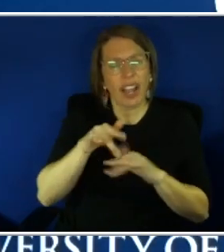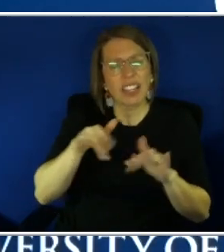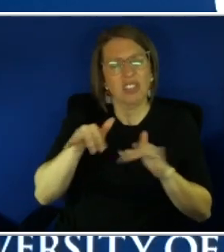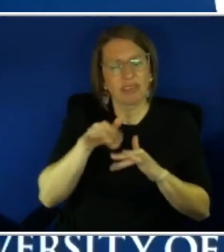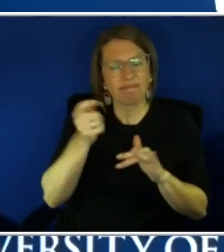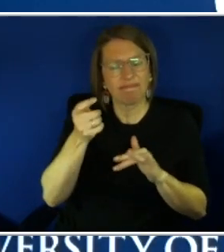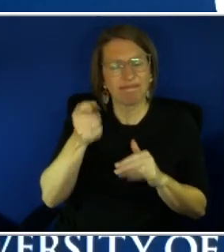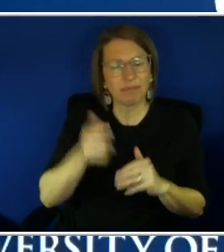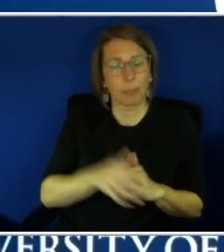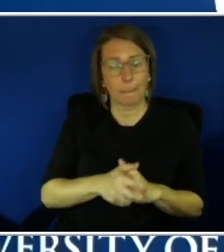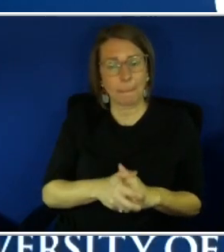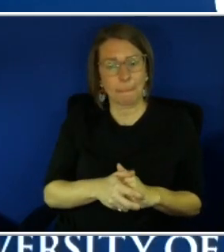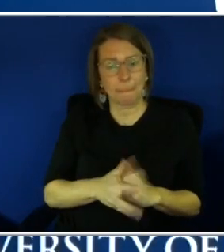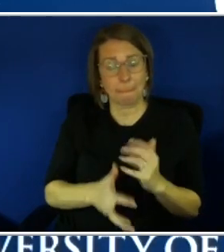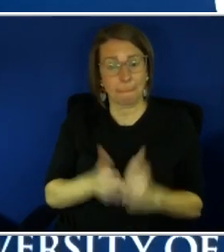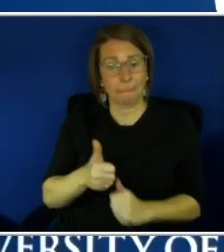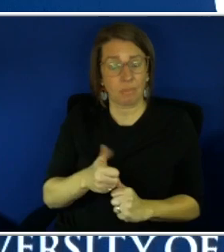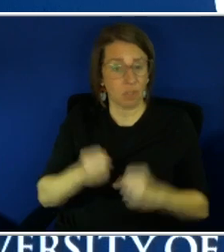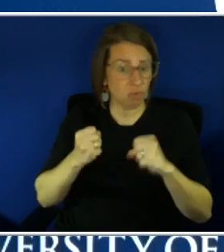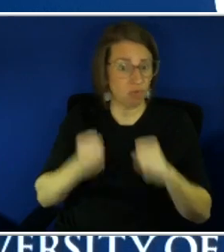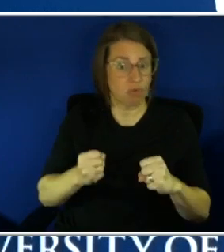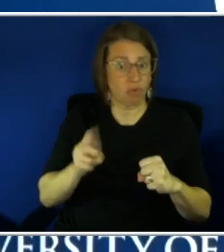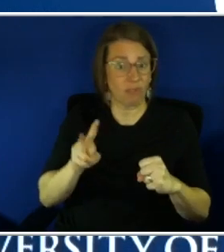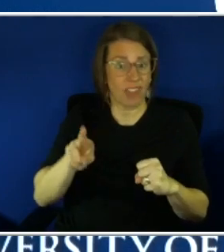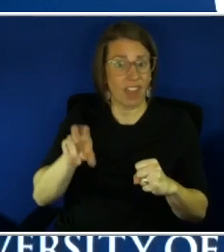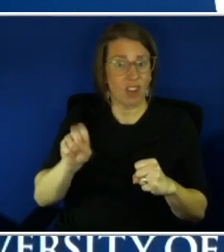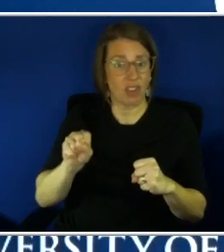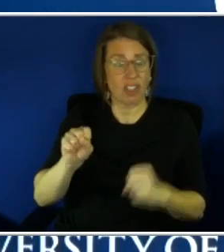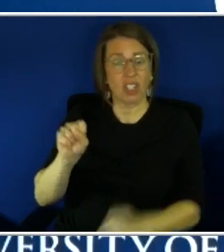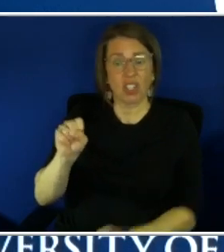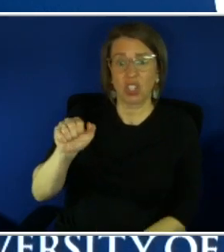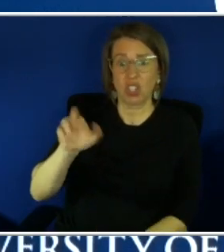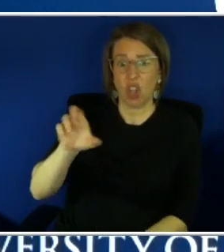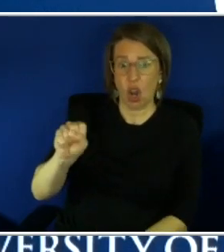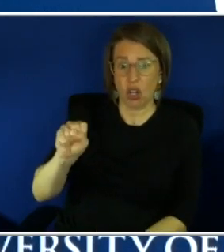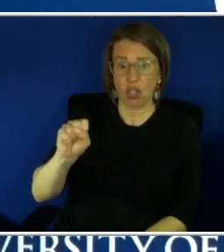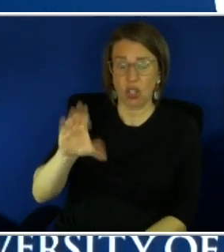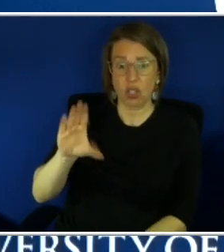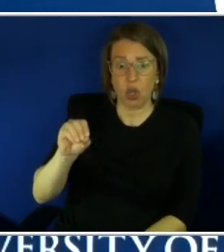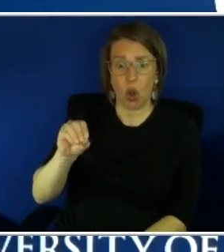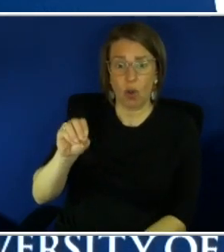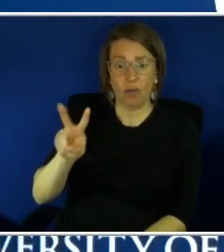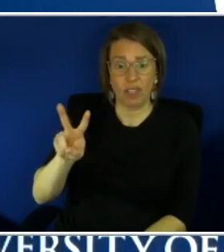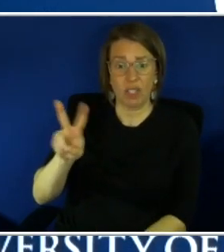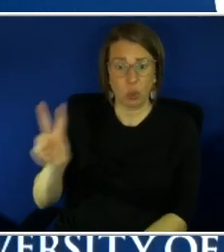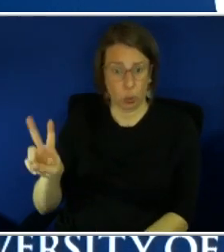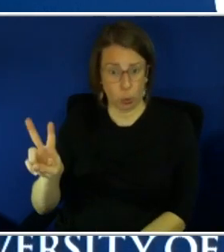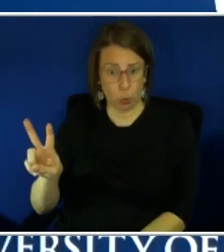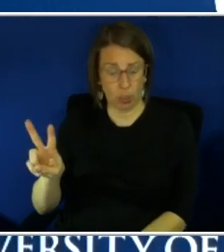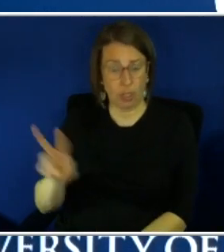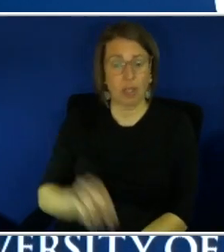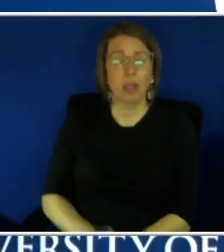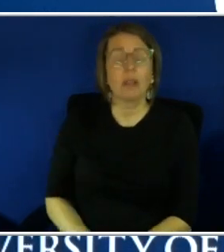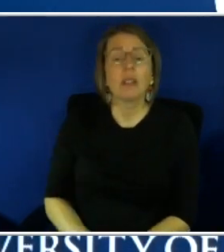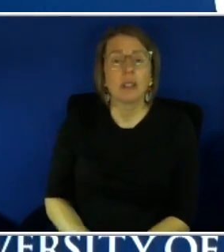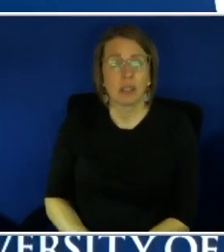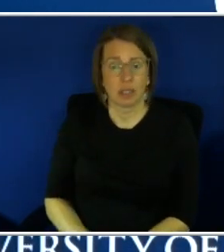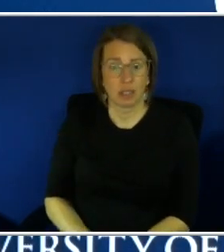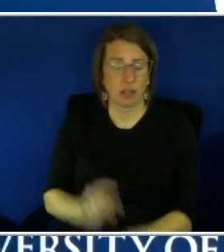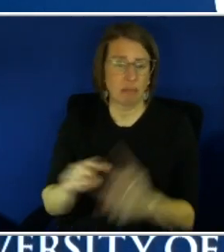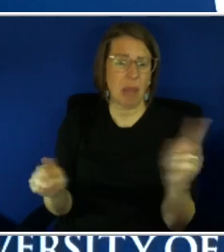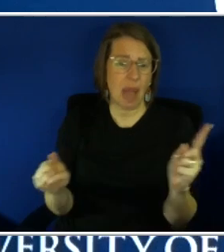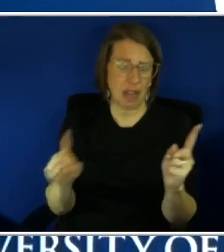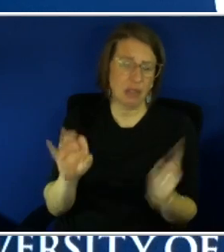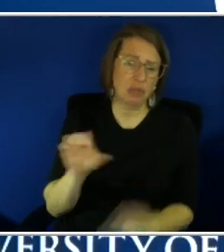most prominent virus was SARS-CoV-2, but there was that low level of influenza activity as well.